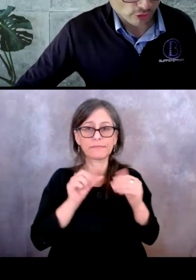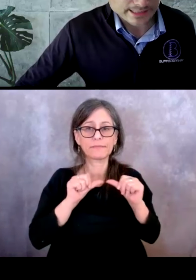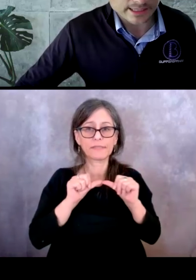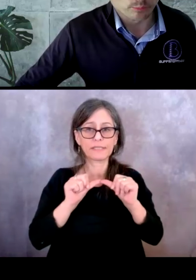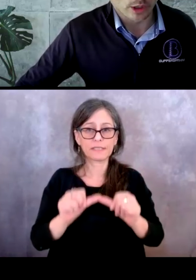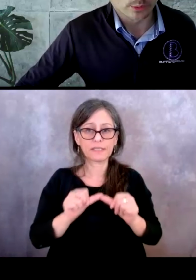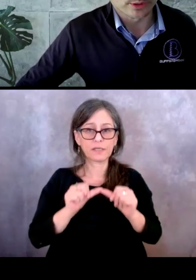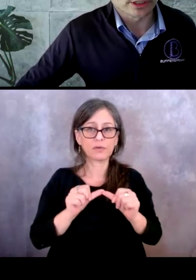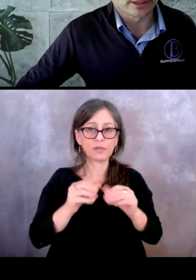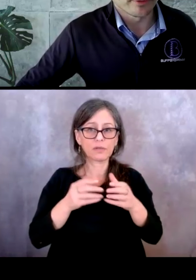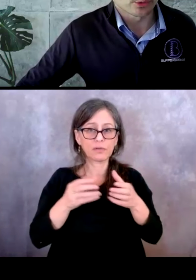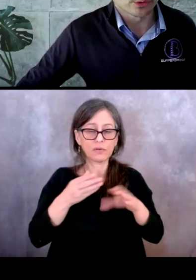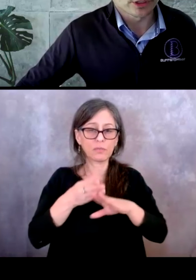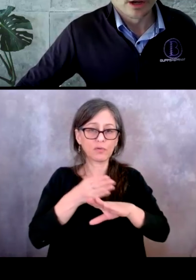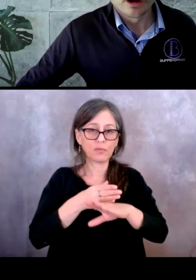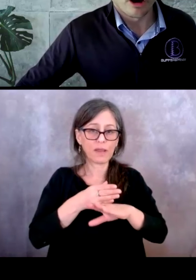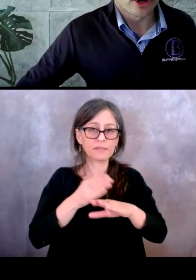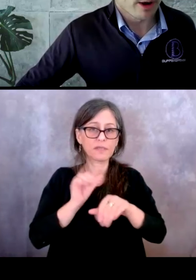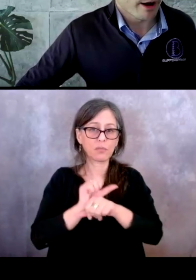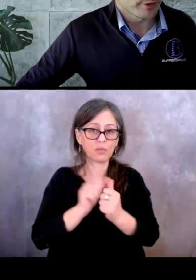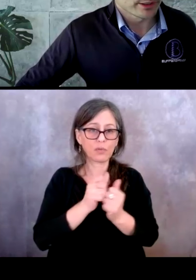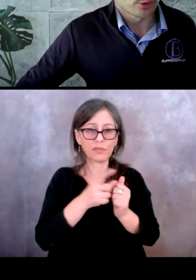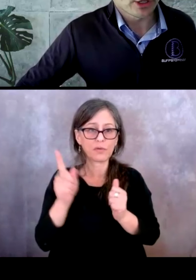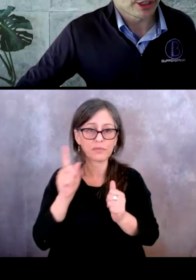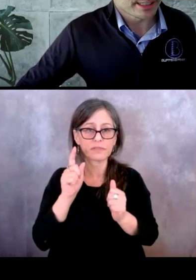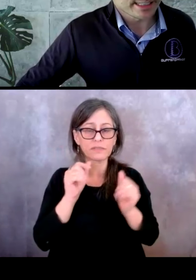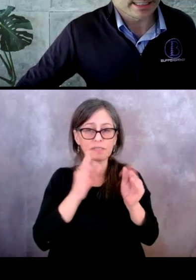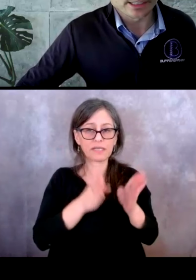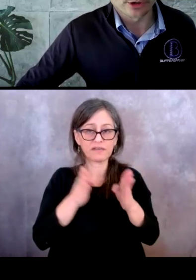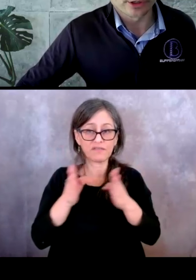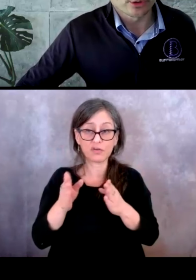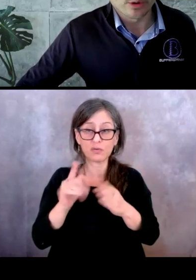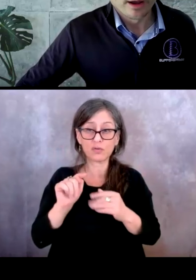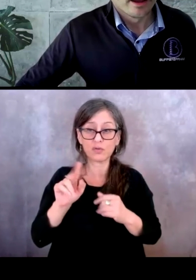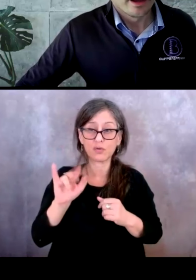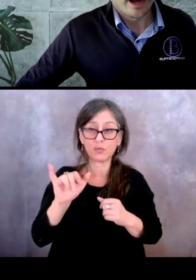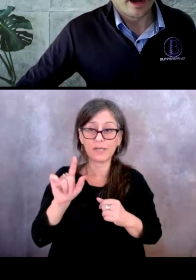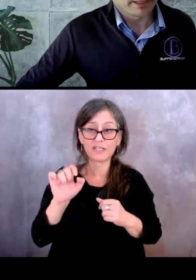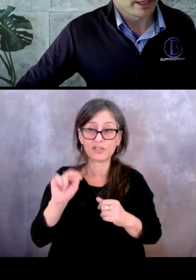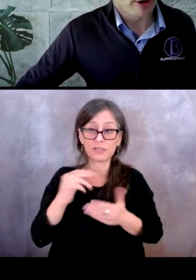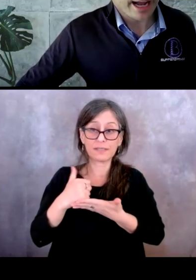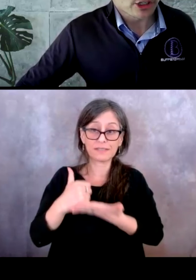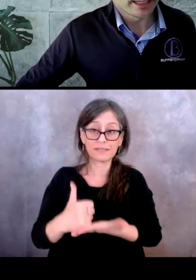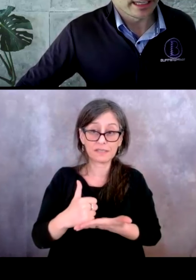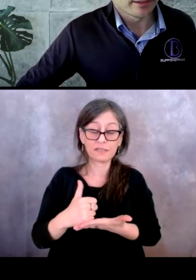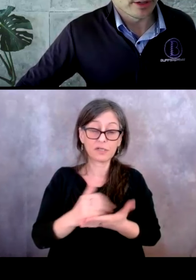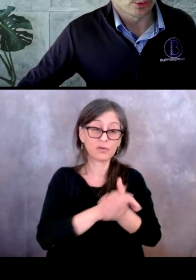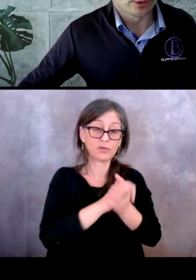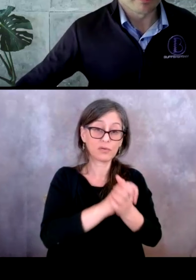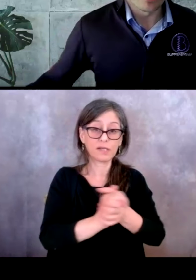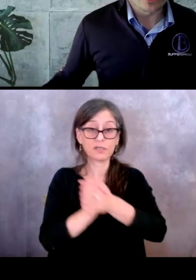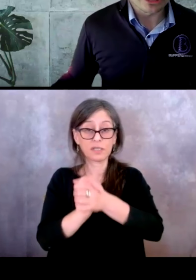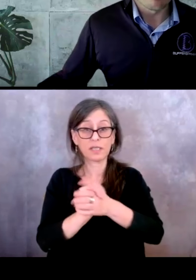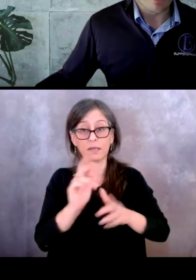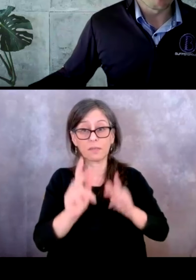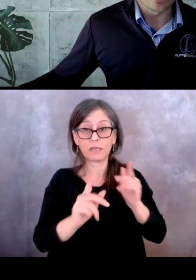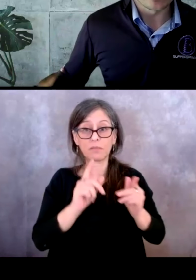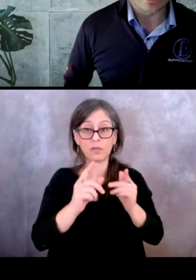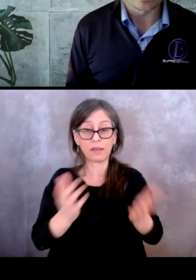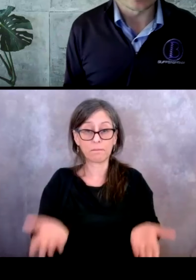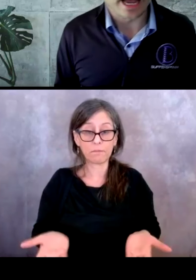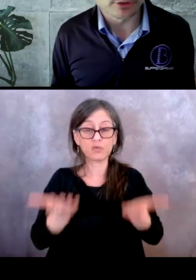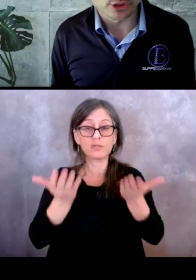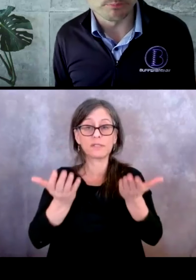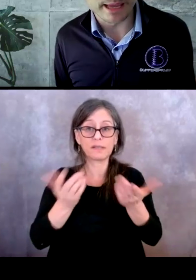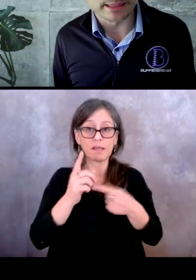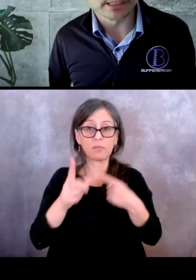to progress and work with those individuals. Are you offering tuition assistance? Are you congratulating individuals and boosting them up when they